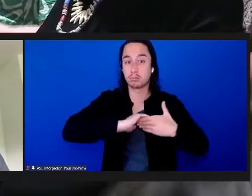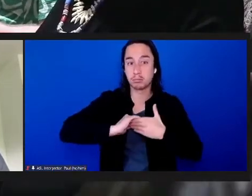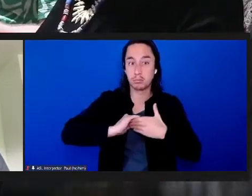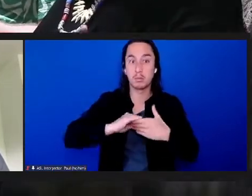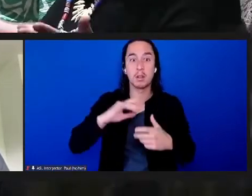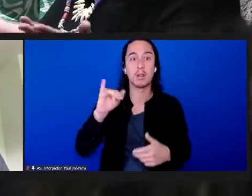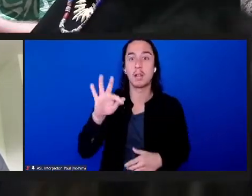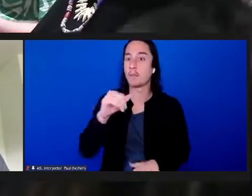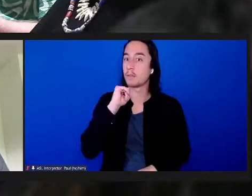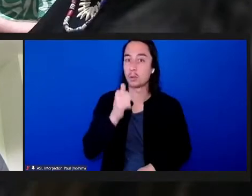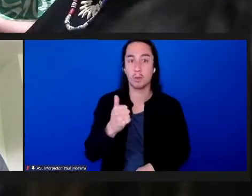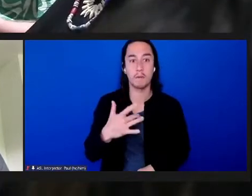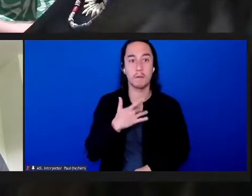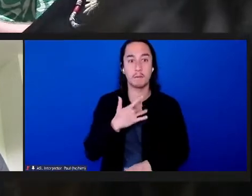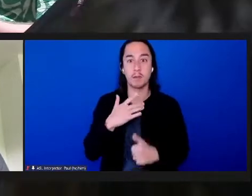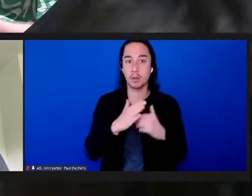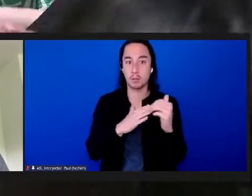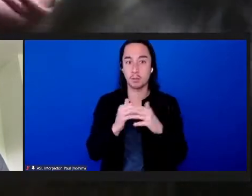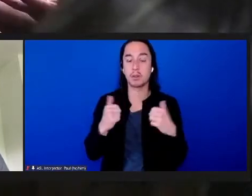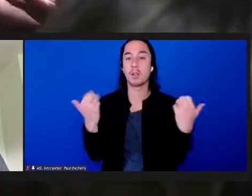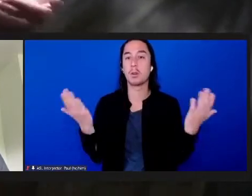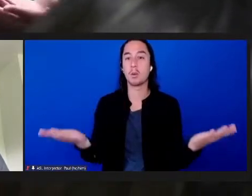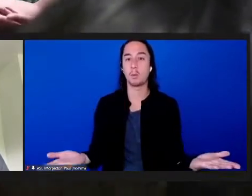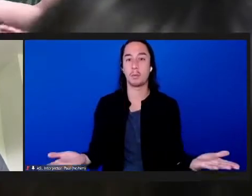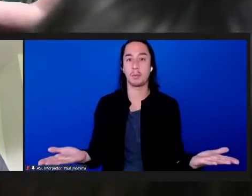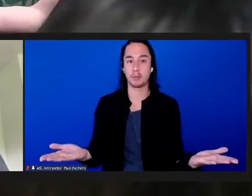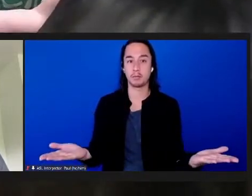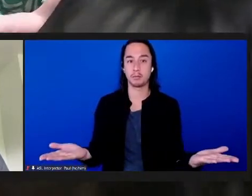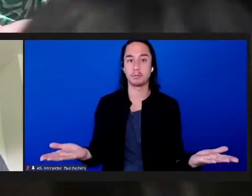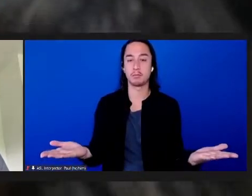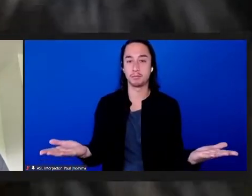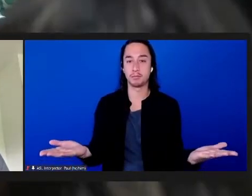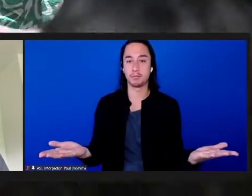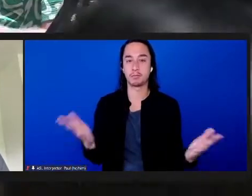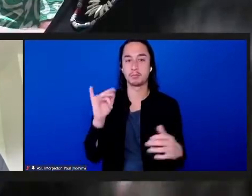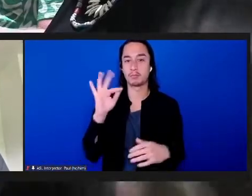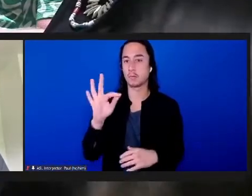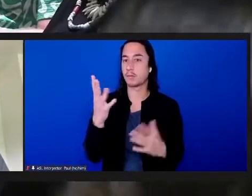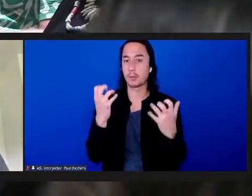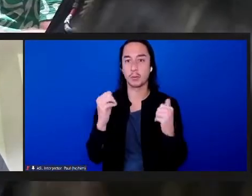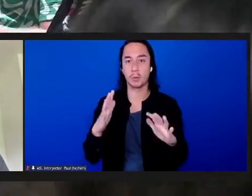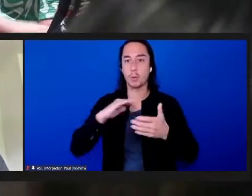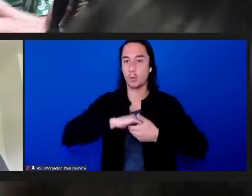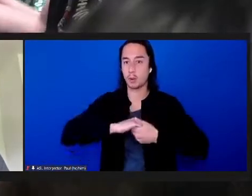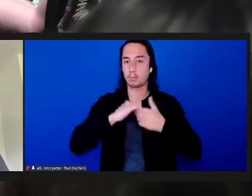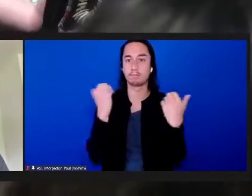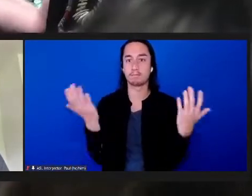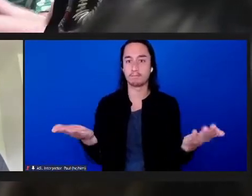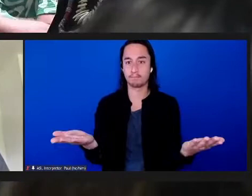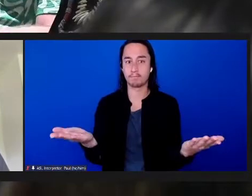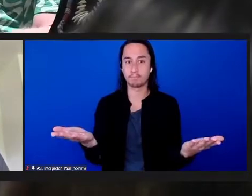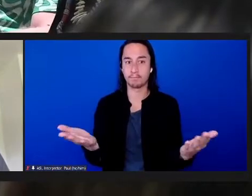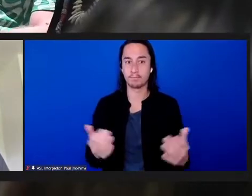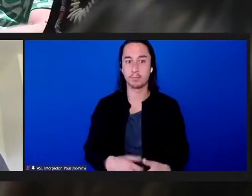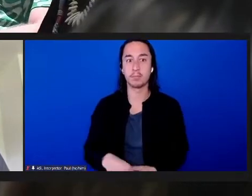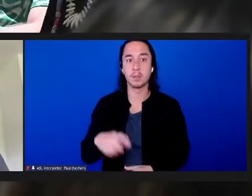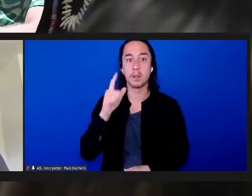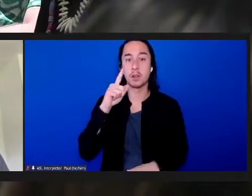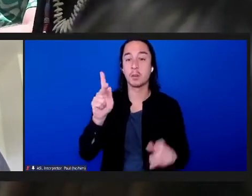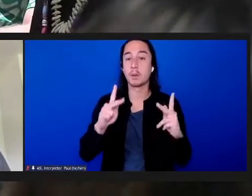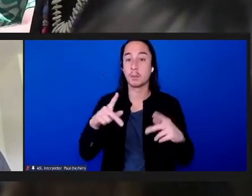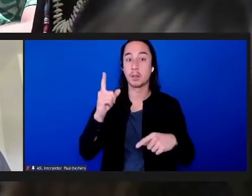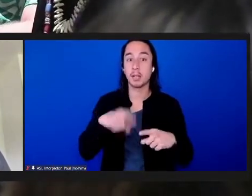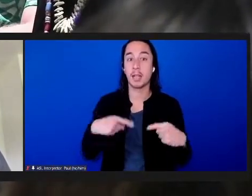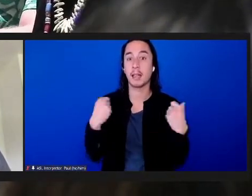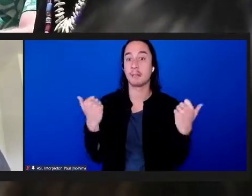don't, you can leave your hands open and in open prayer receive. For those that can't, leave your hand open too.